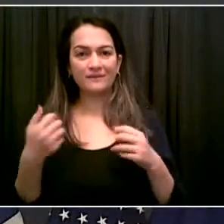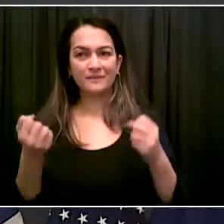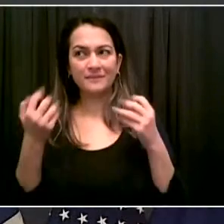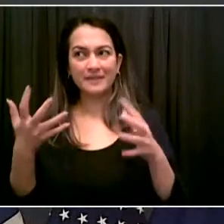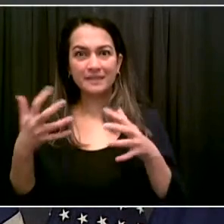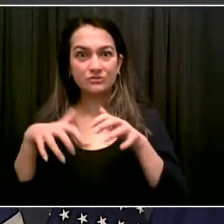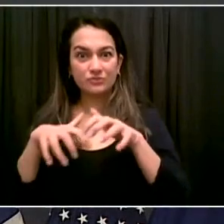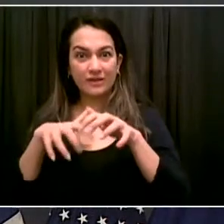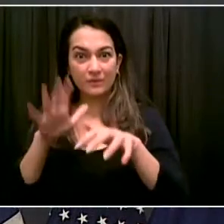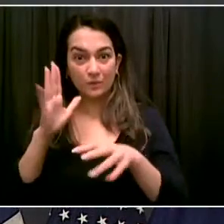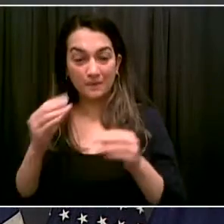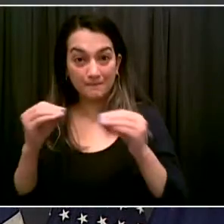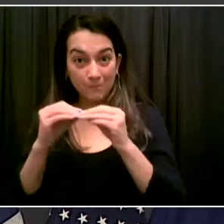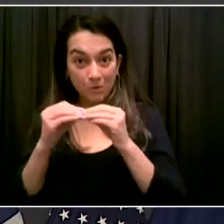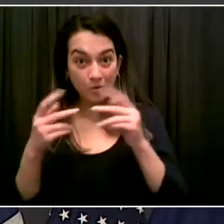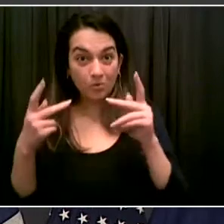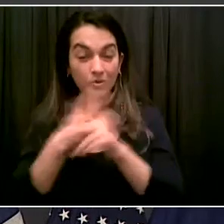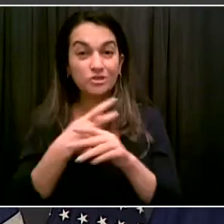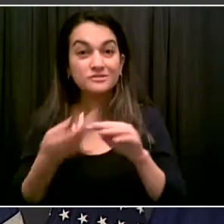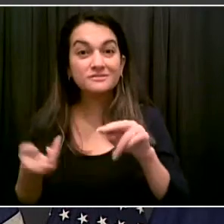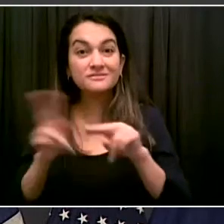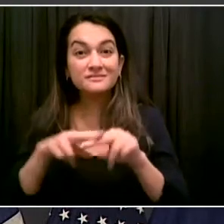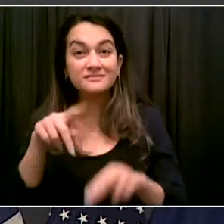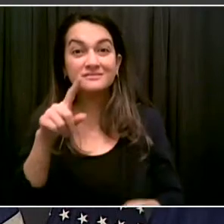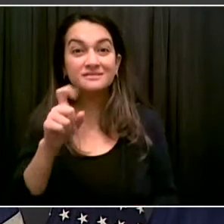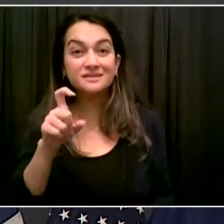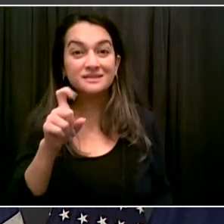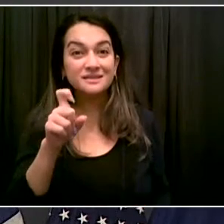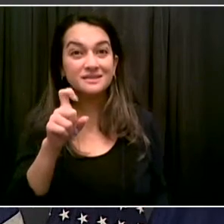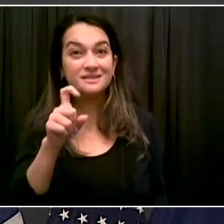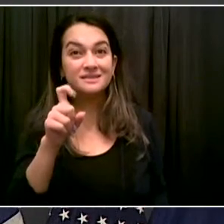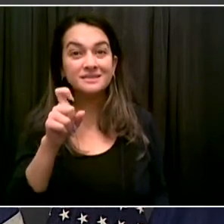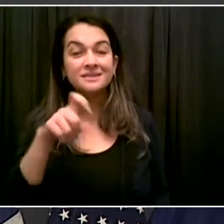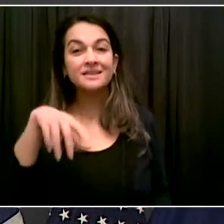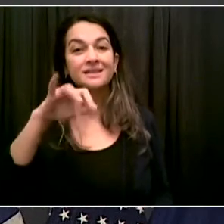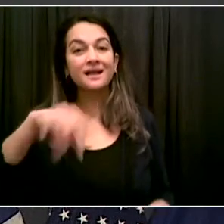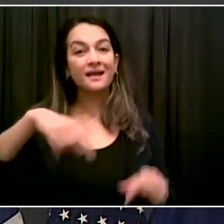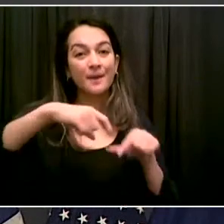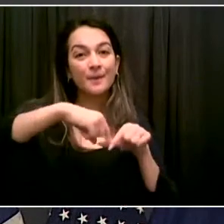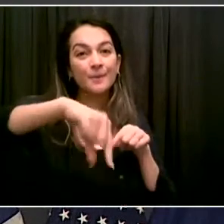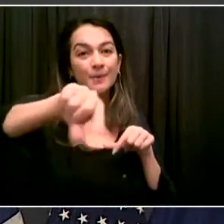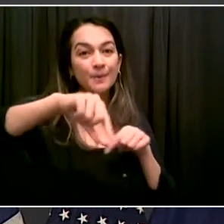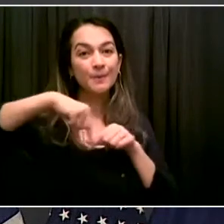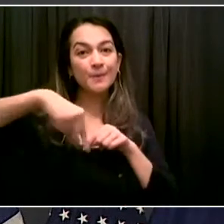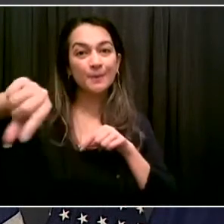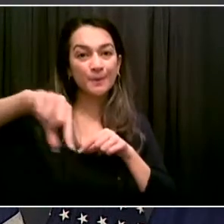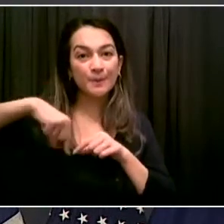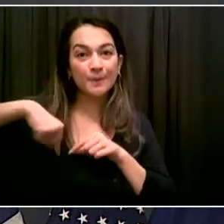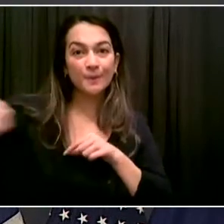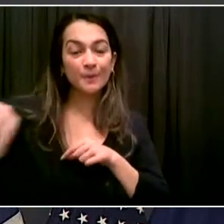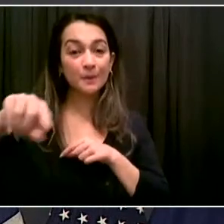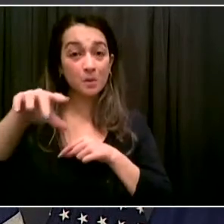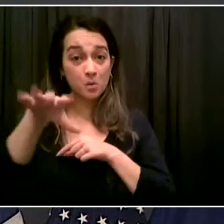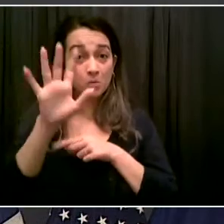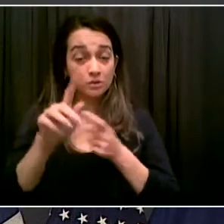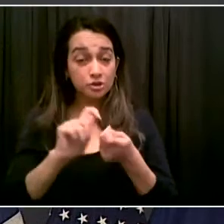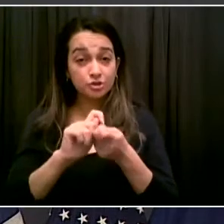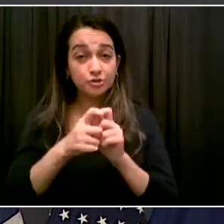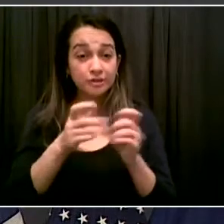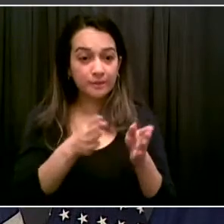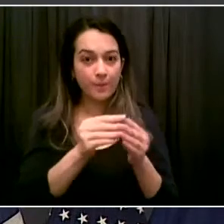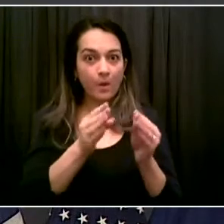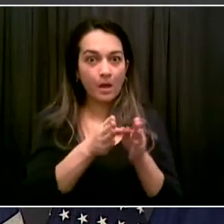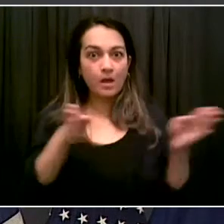specific on what that'll look like, if that's the recommendation from Carlos Asura's panel. reducing it from 6 lanes to 4, what that looks